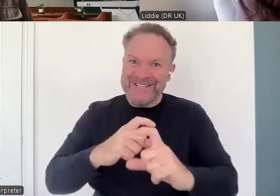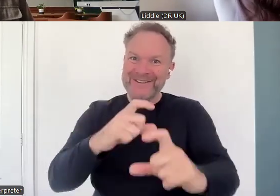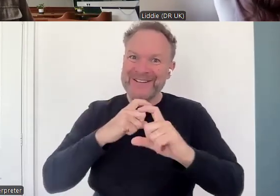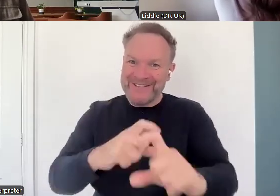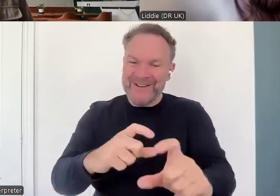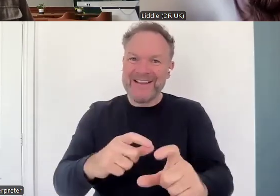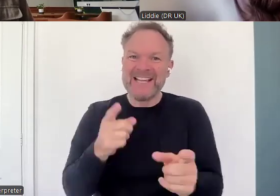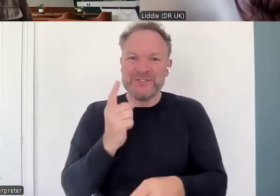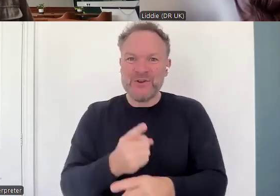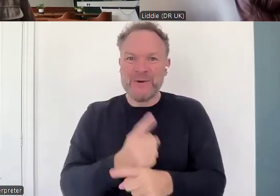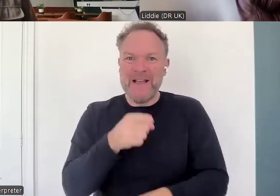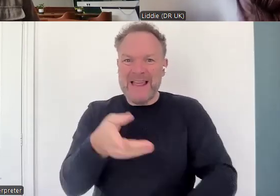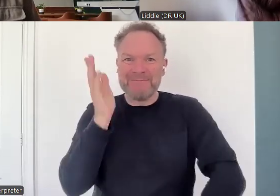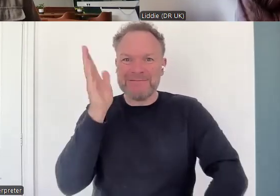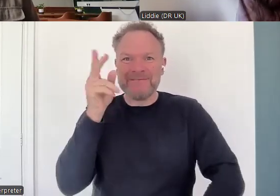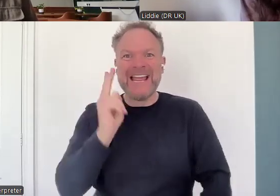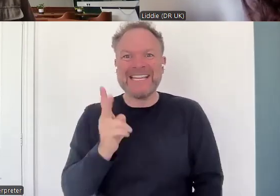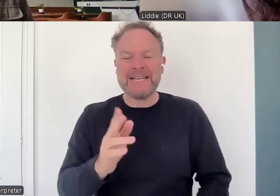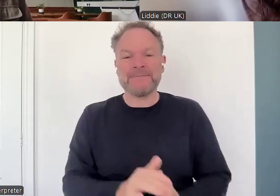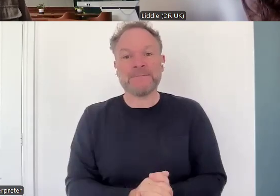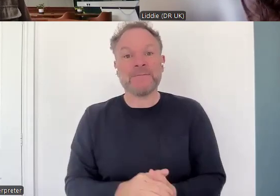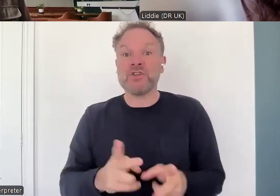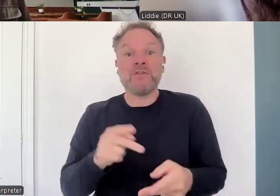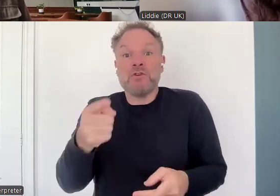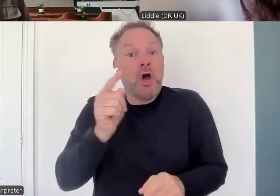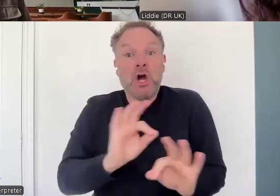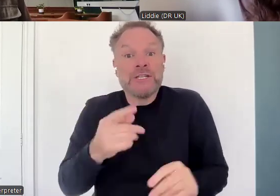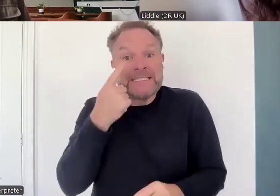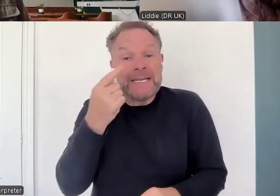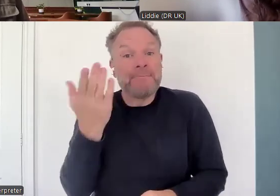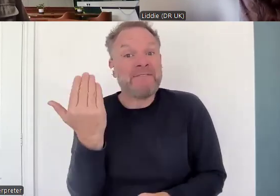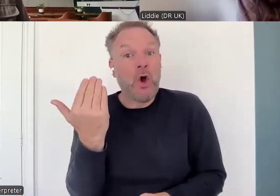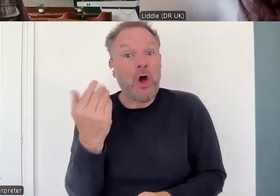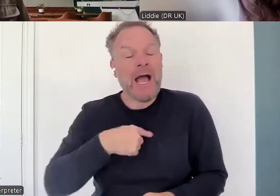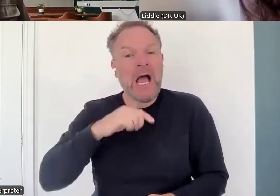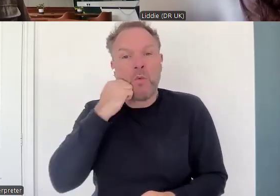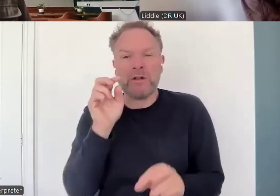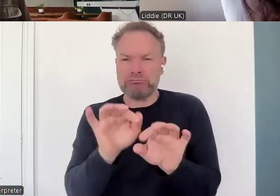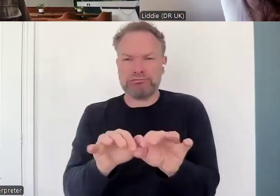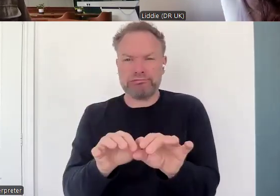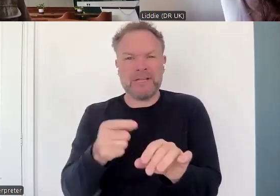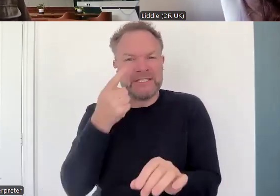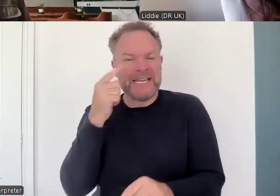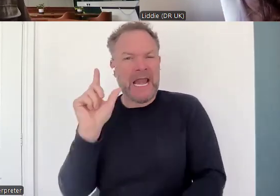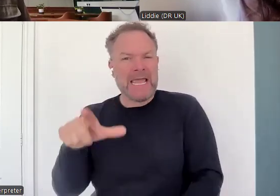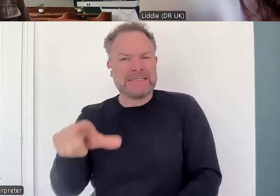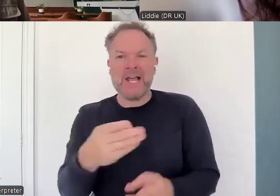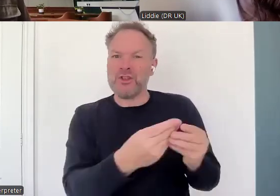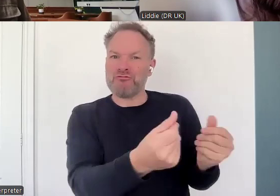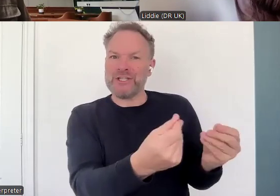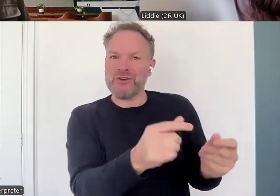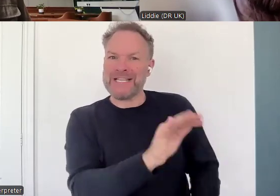that narrative to life as well. So if you've not seen it before, I'll pop it into the chat so you can have a little look at this resource in your own